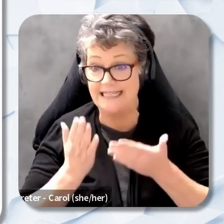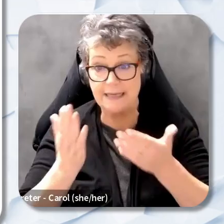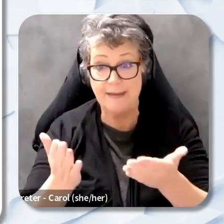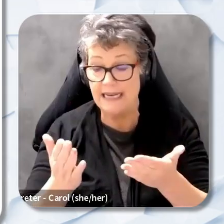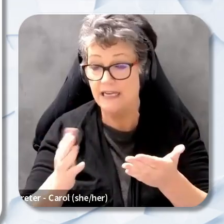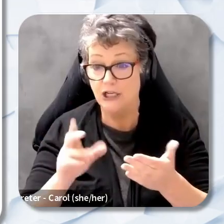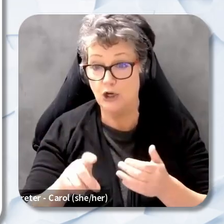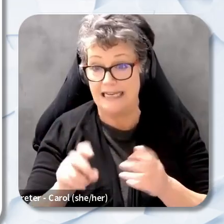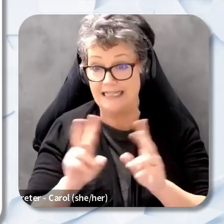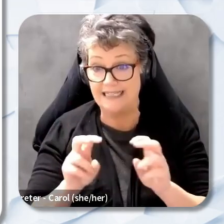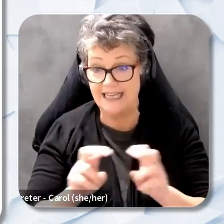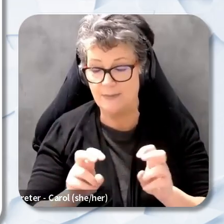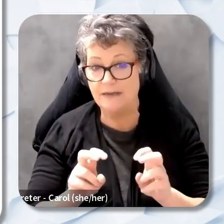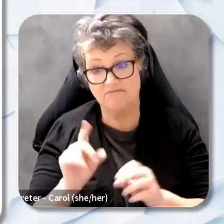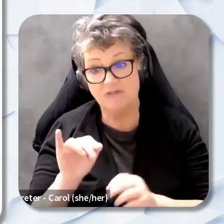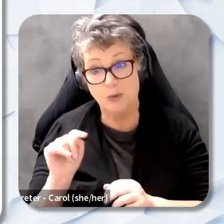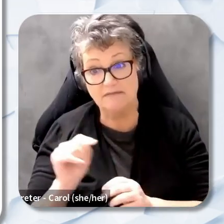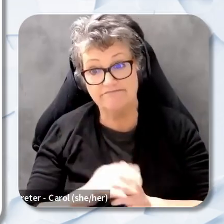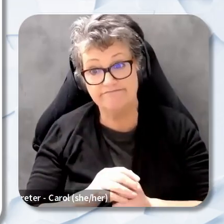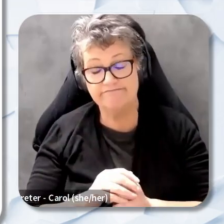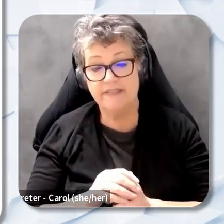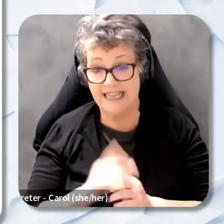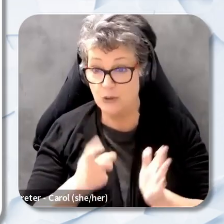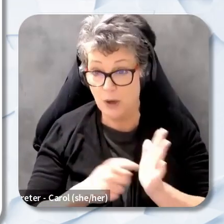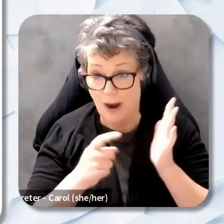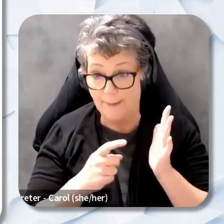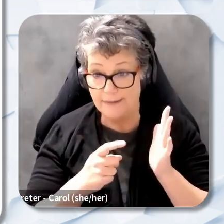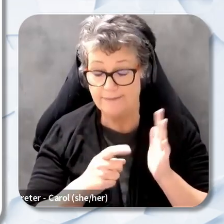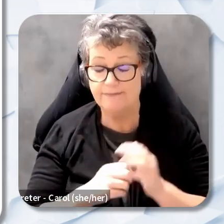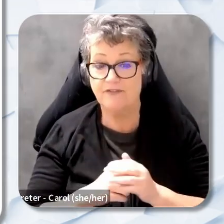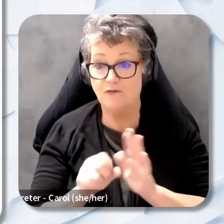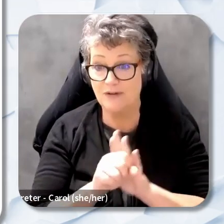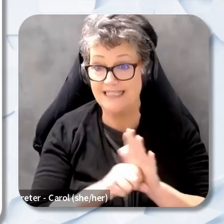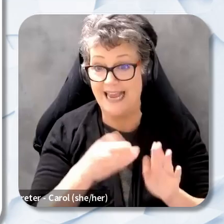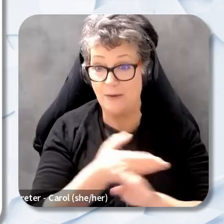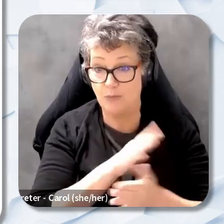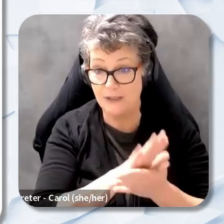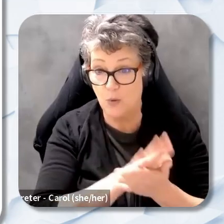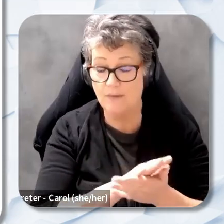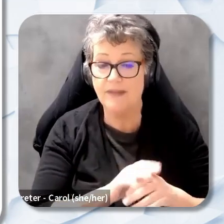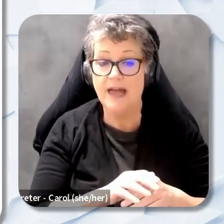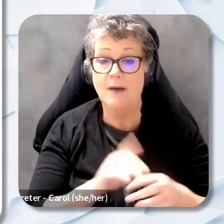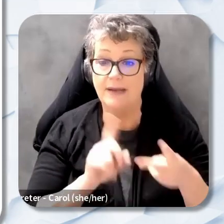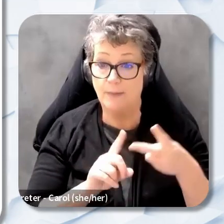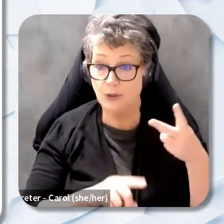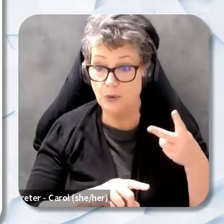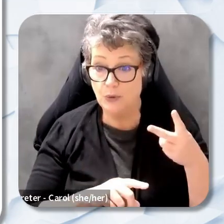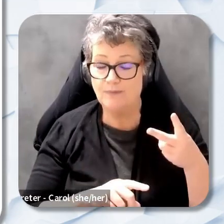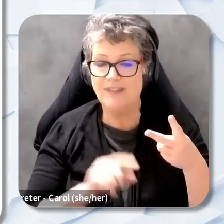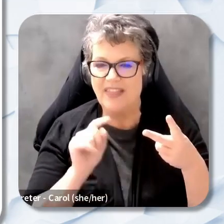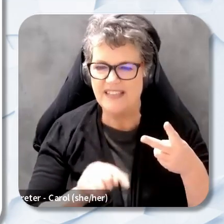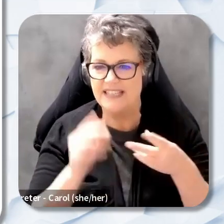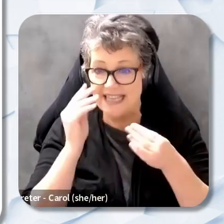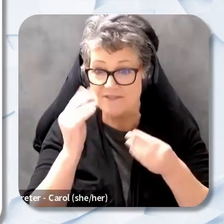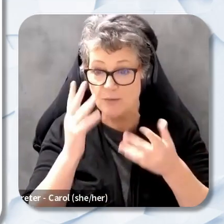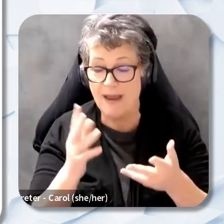assessment, you should do so because one, it's a requirement of state preschool, as the management bulletin said. But number two, this is the